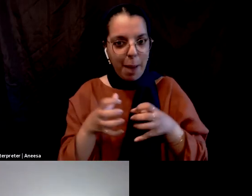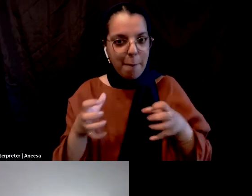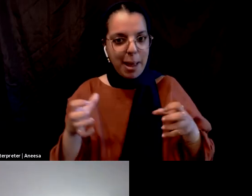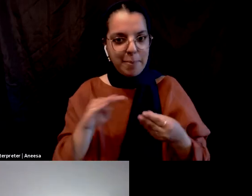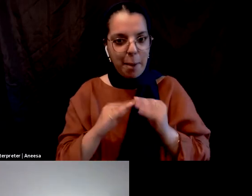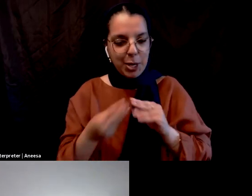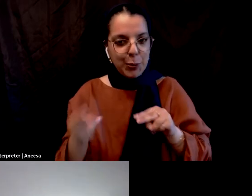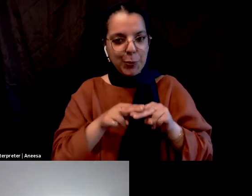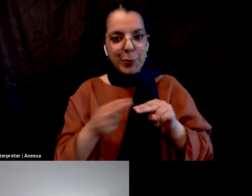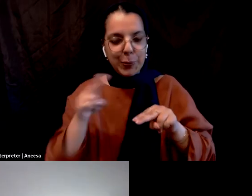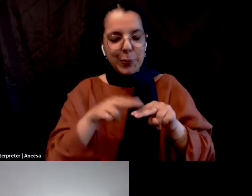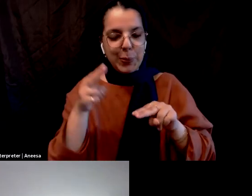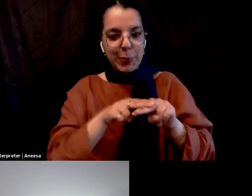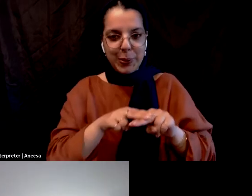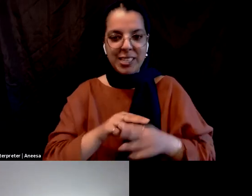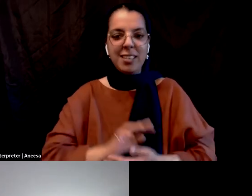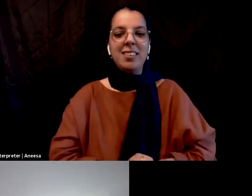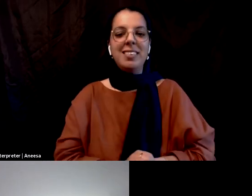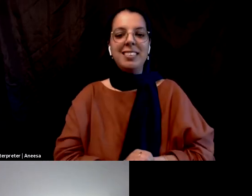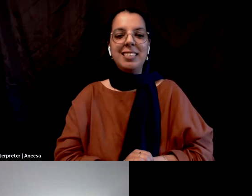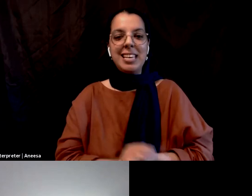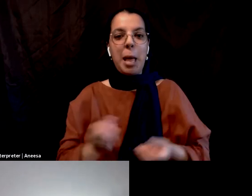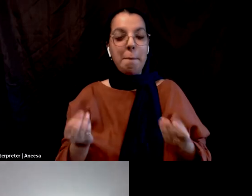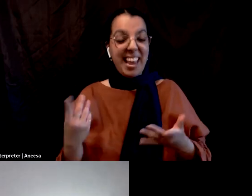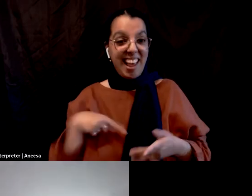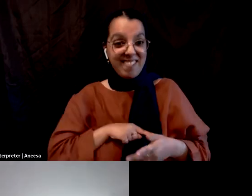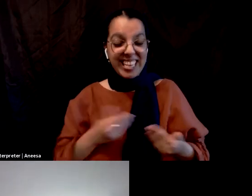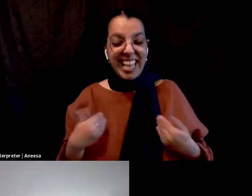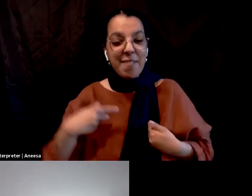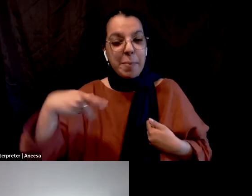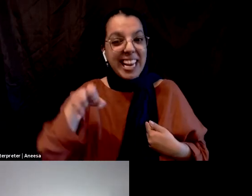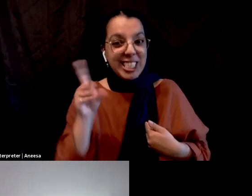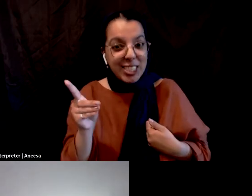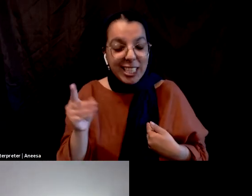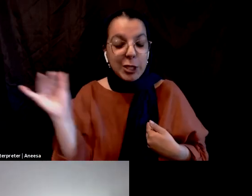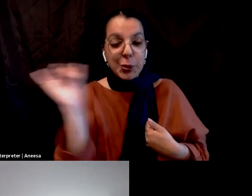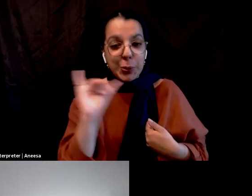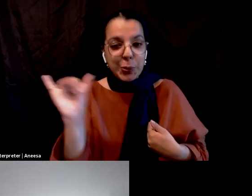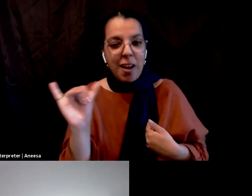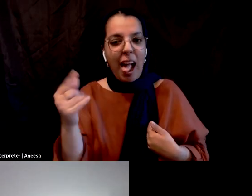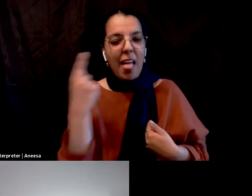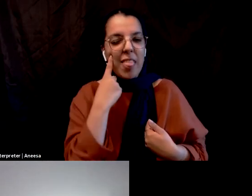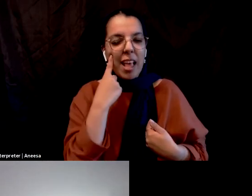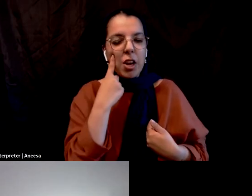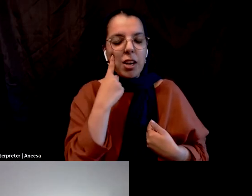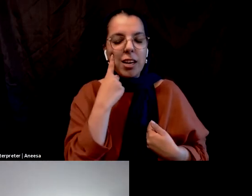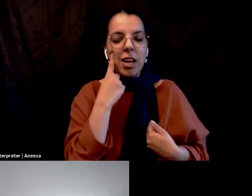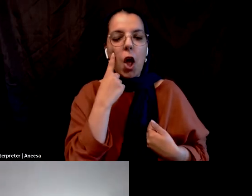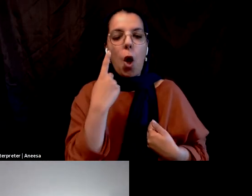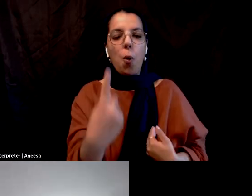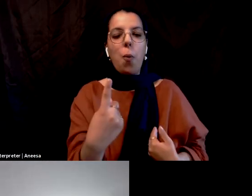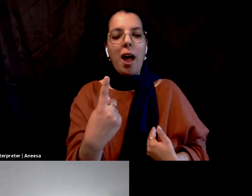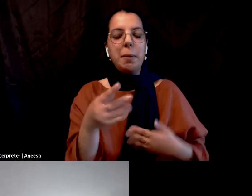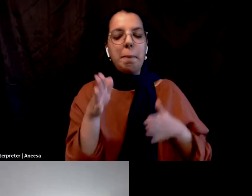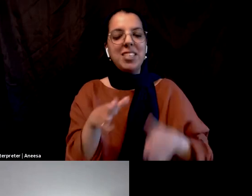have a huge contingent of people with their PhDs. I think one of our oldest, one of our eldest